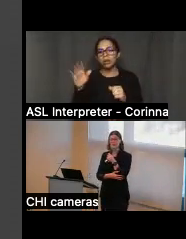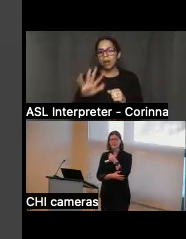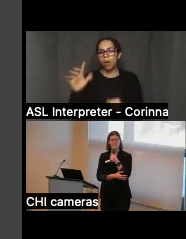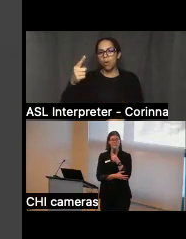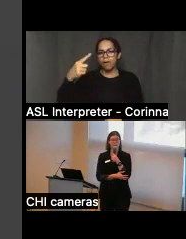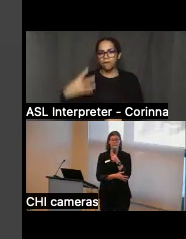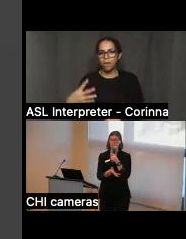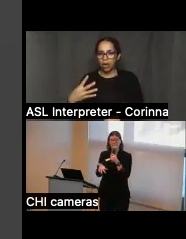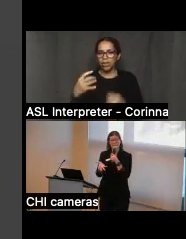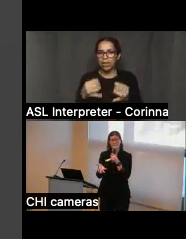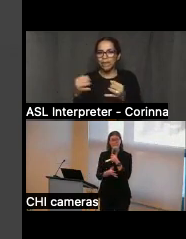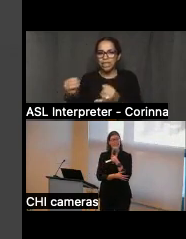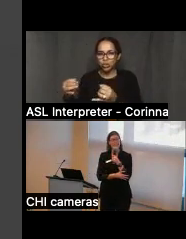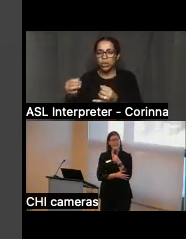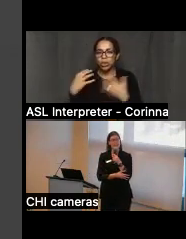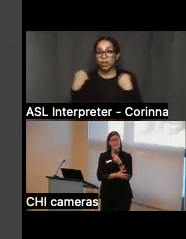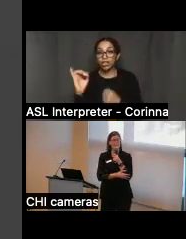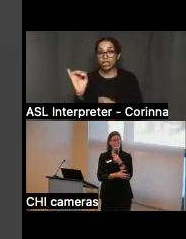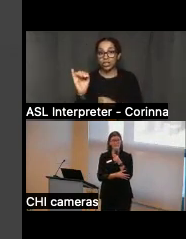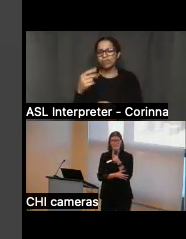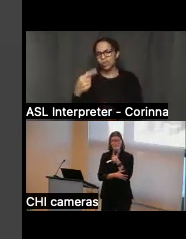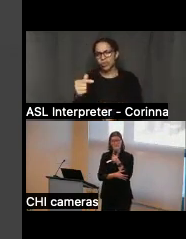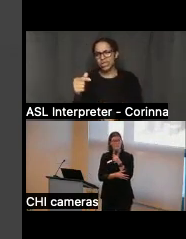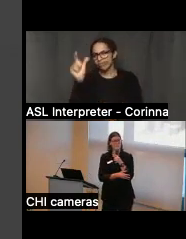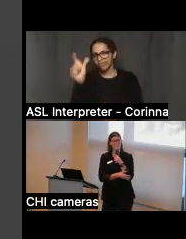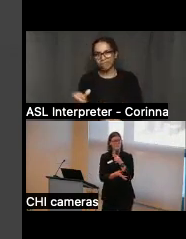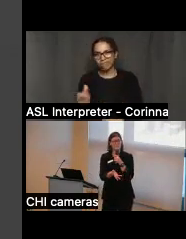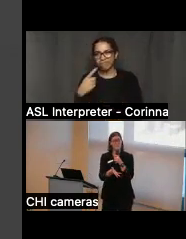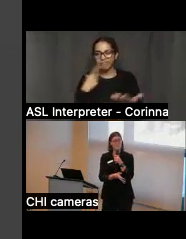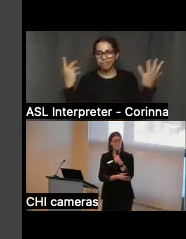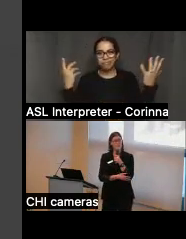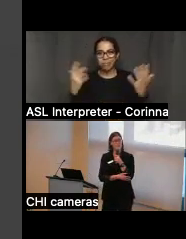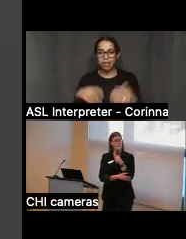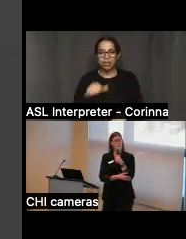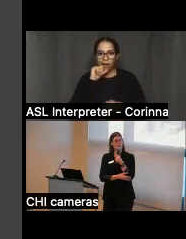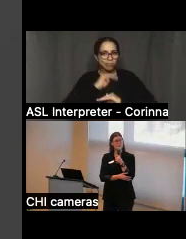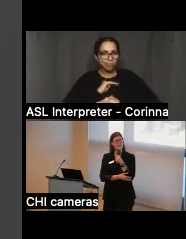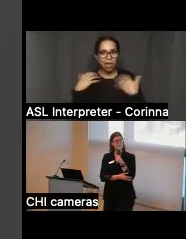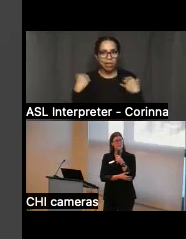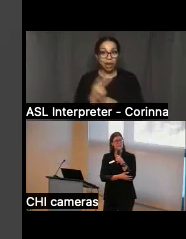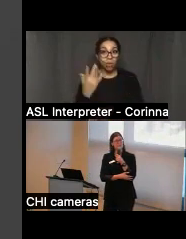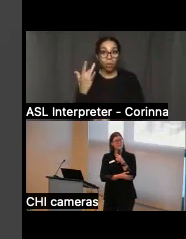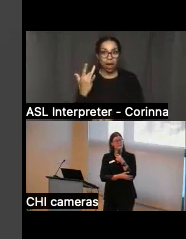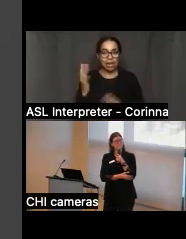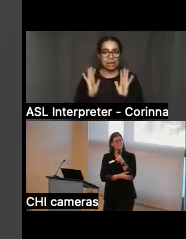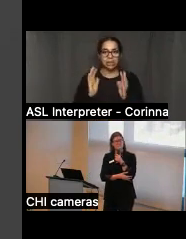also experienced where they just didn't get the kind of care that they needed because they avoided it because of fear of those costs.